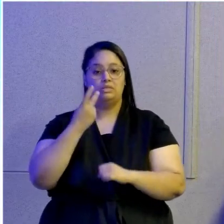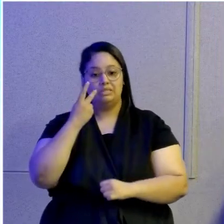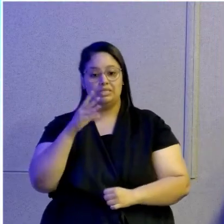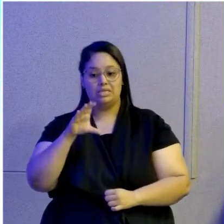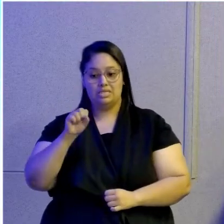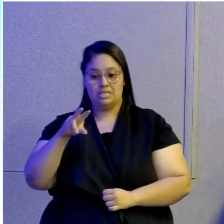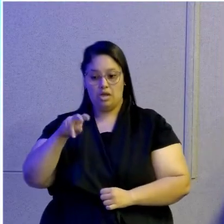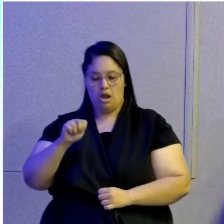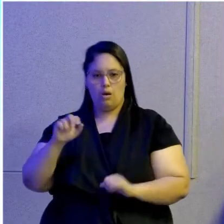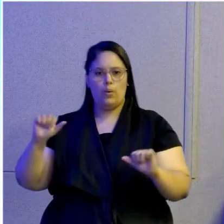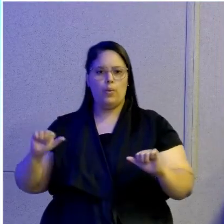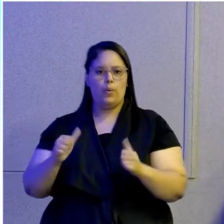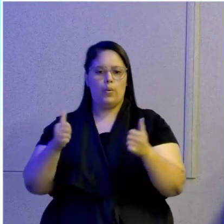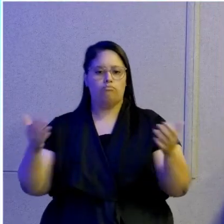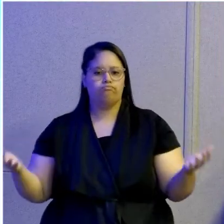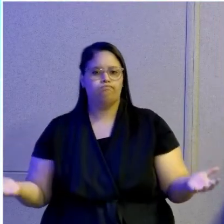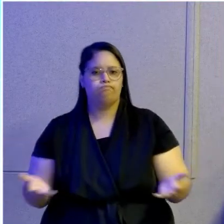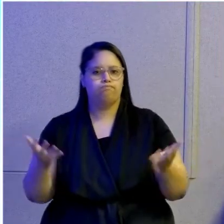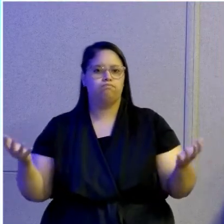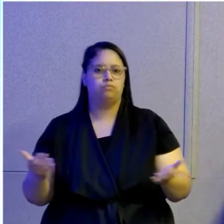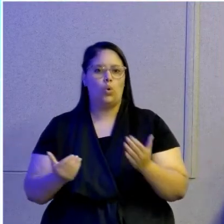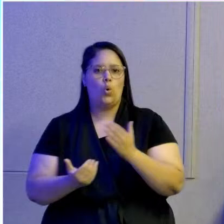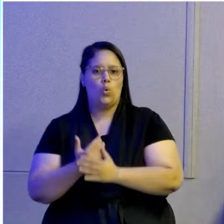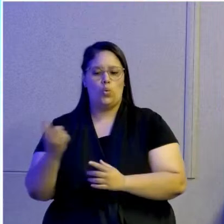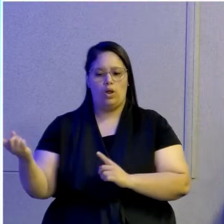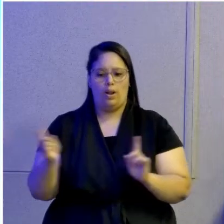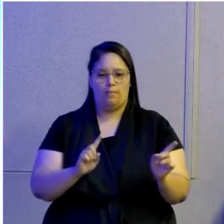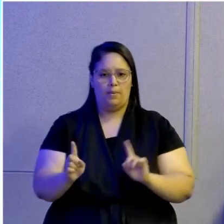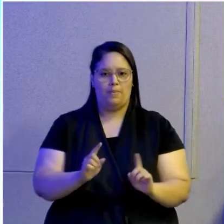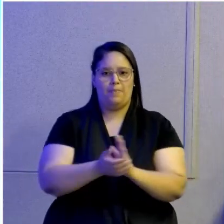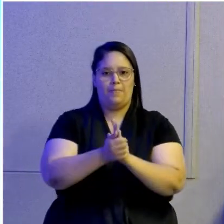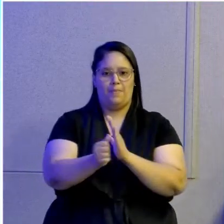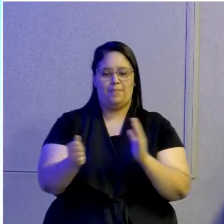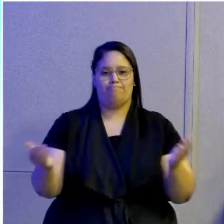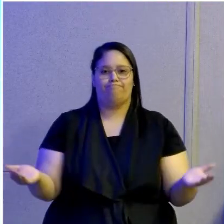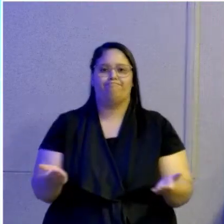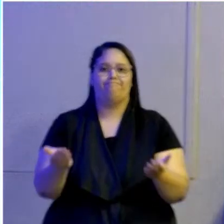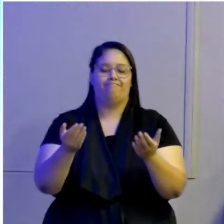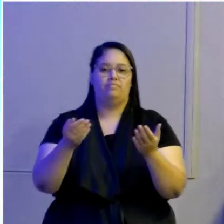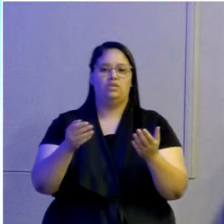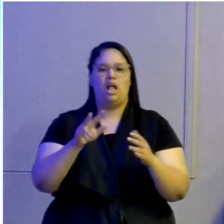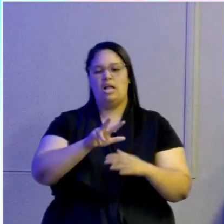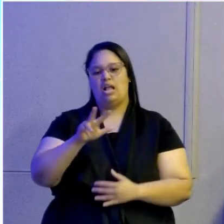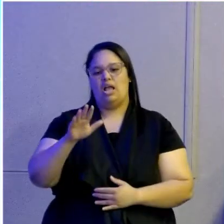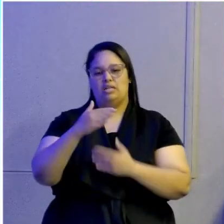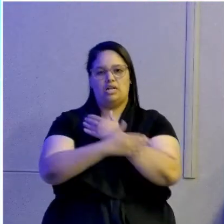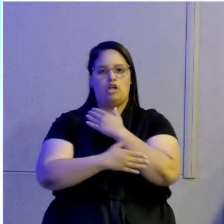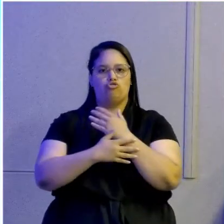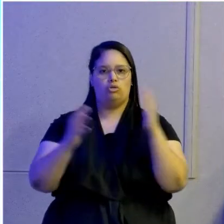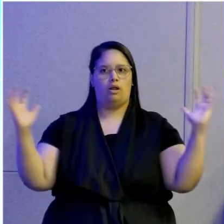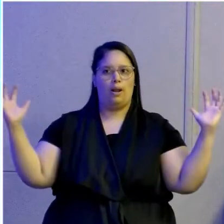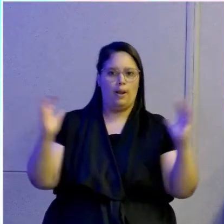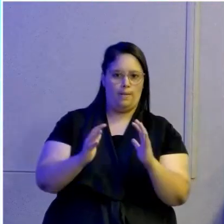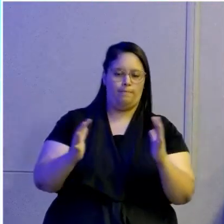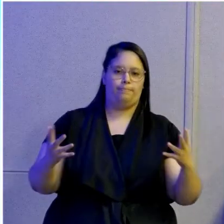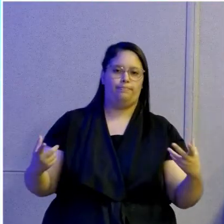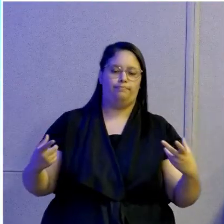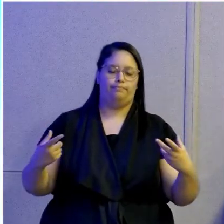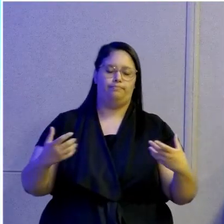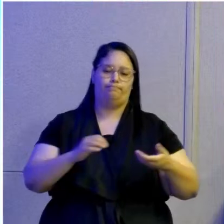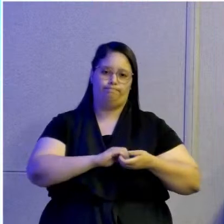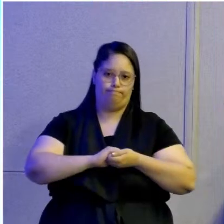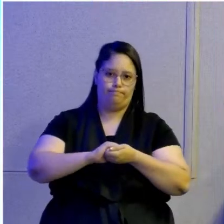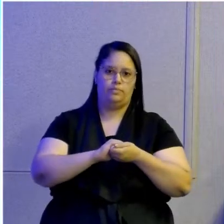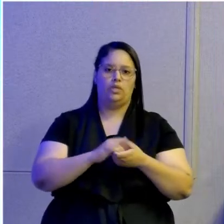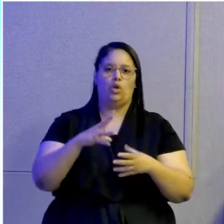an excellent breeding incubator for new talent, as it has around 88 countries collaborating, including